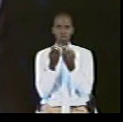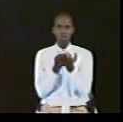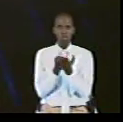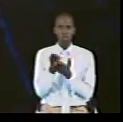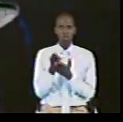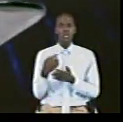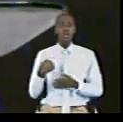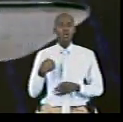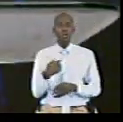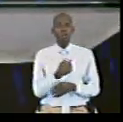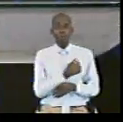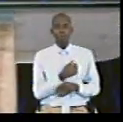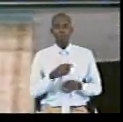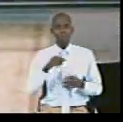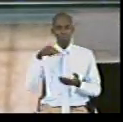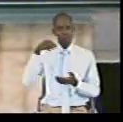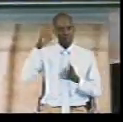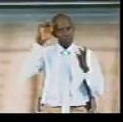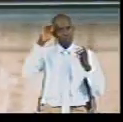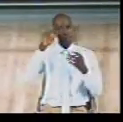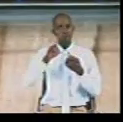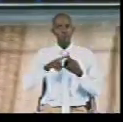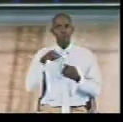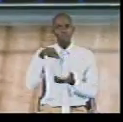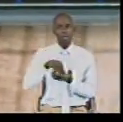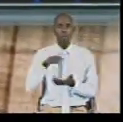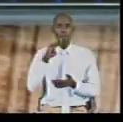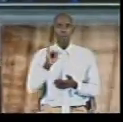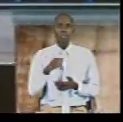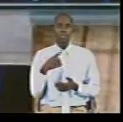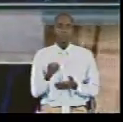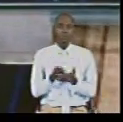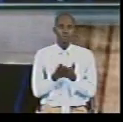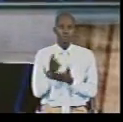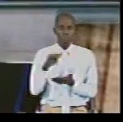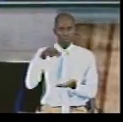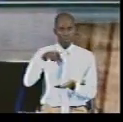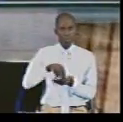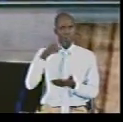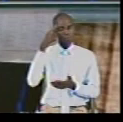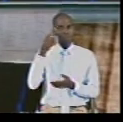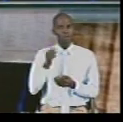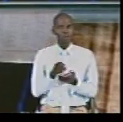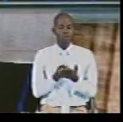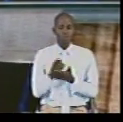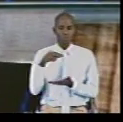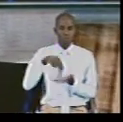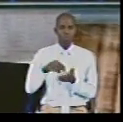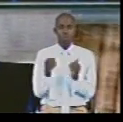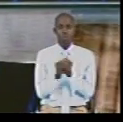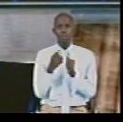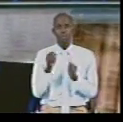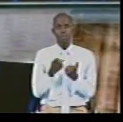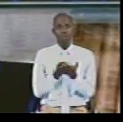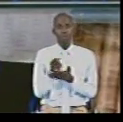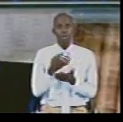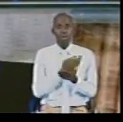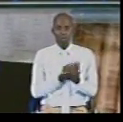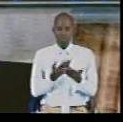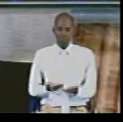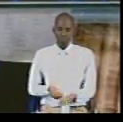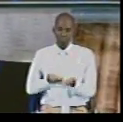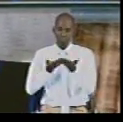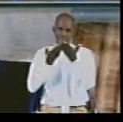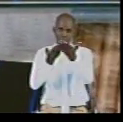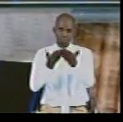stand by the truth, stand for the truth, stand for the truth, and present the truth at